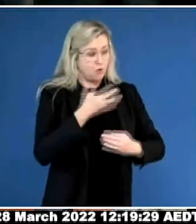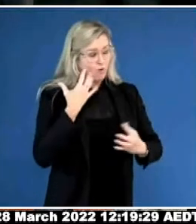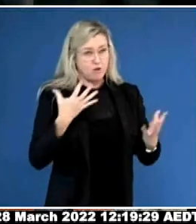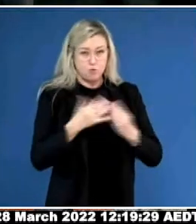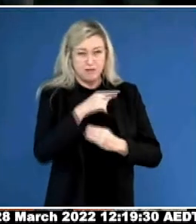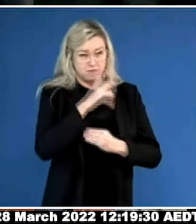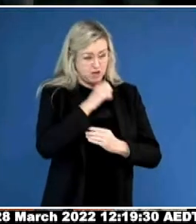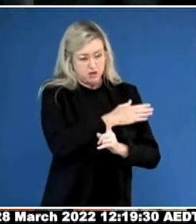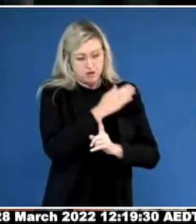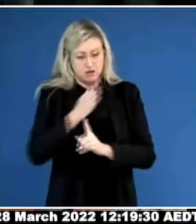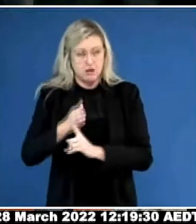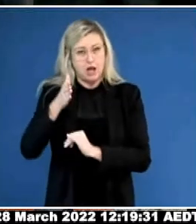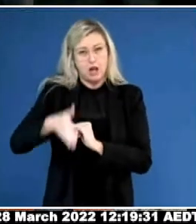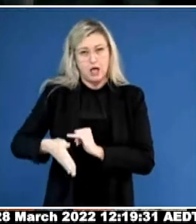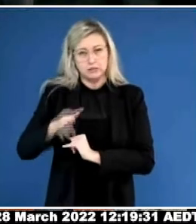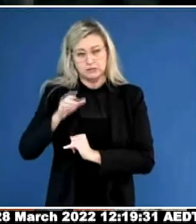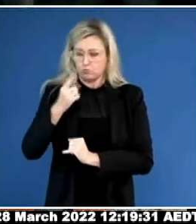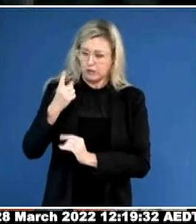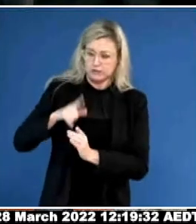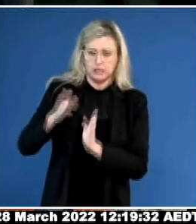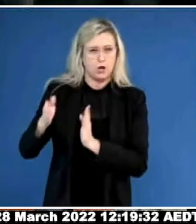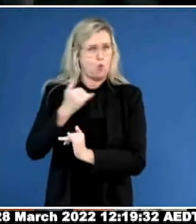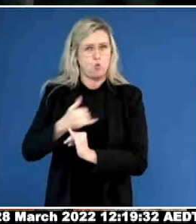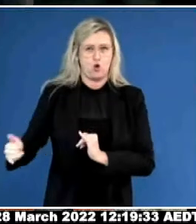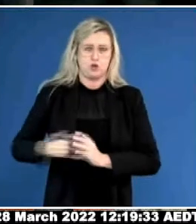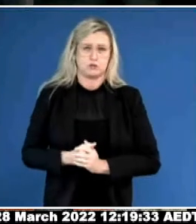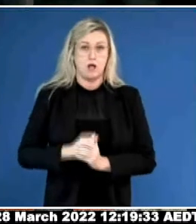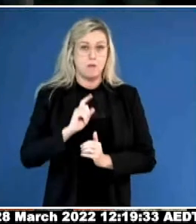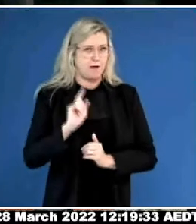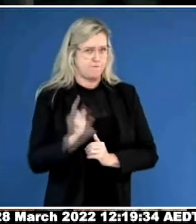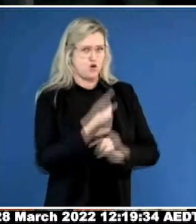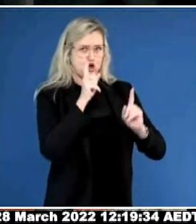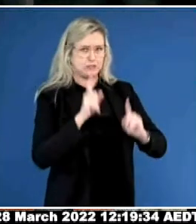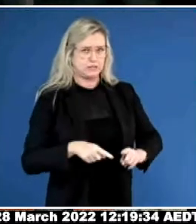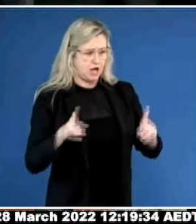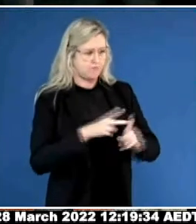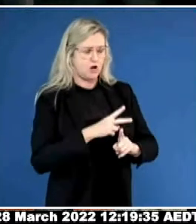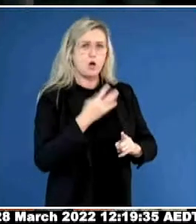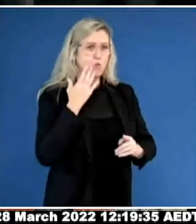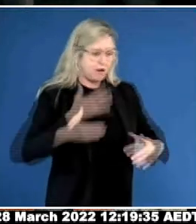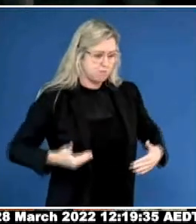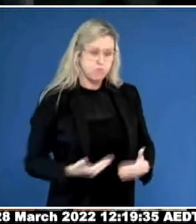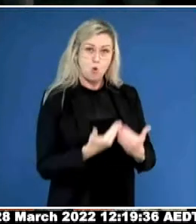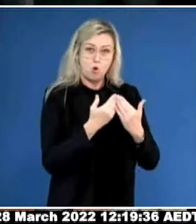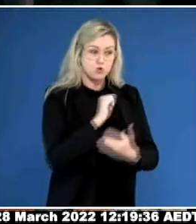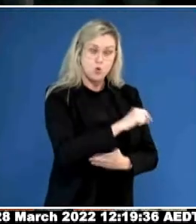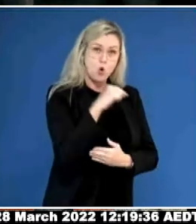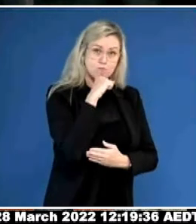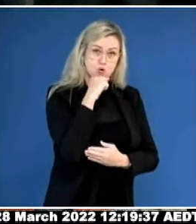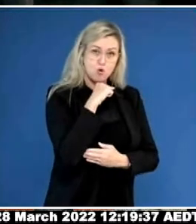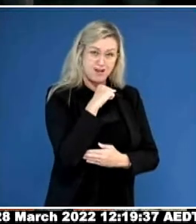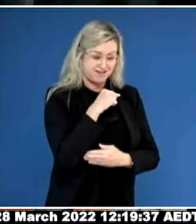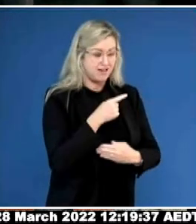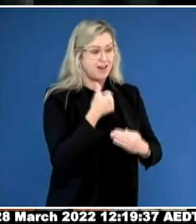It started 6 weeks after the birth of your son, and there was a cycle of sexual assaults that would happen